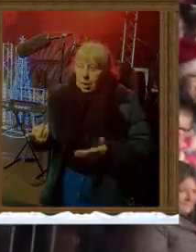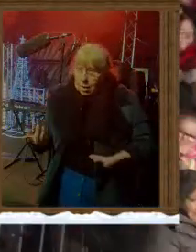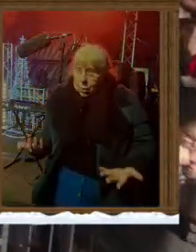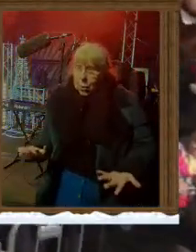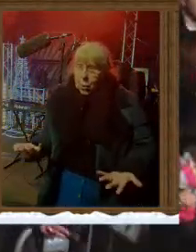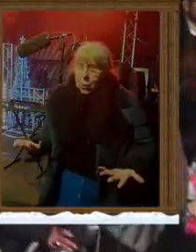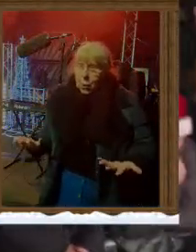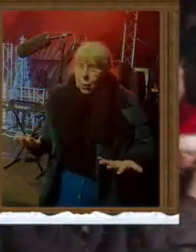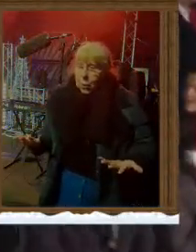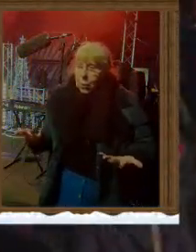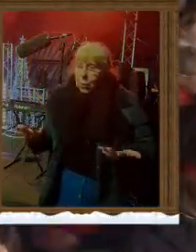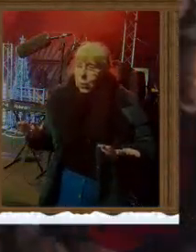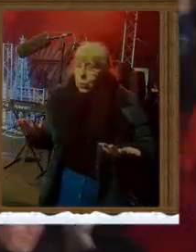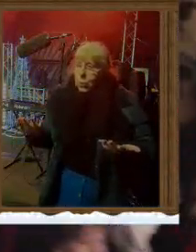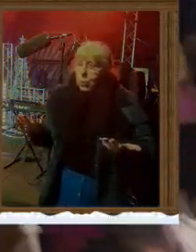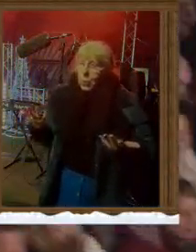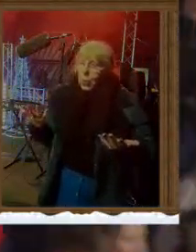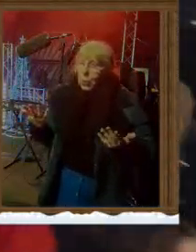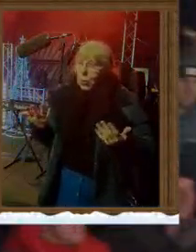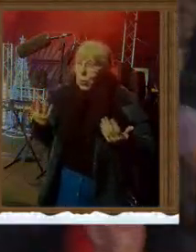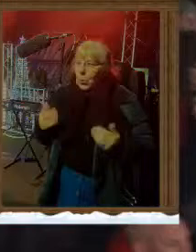3, 2, 1.